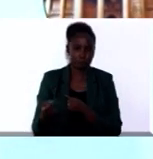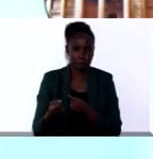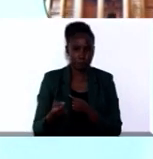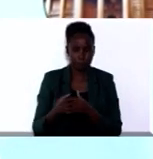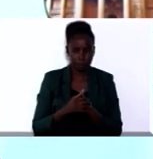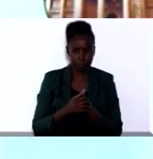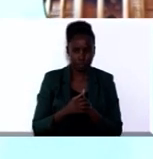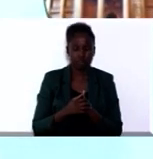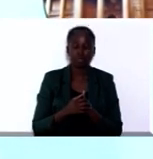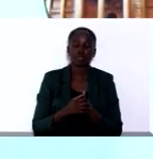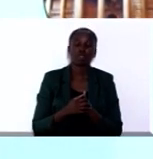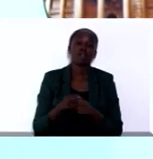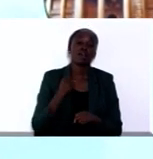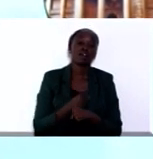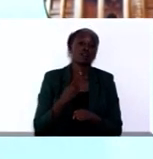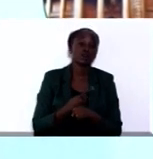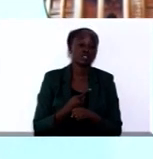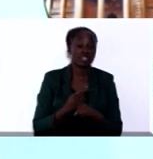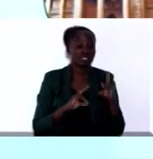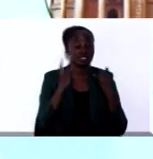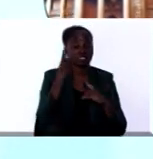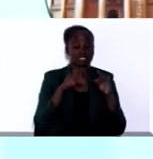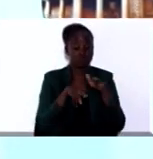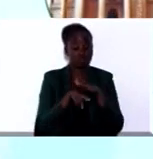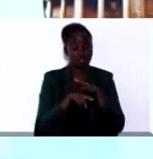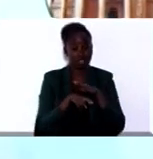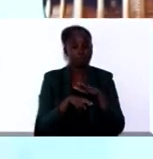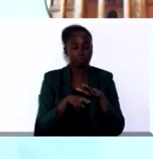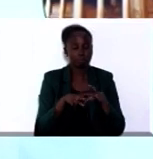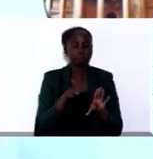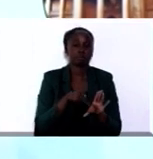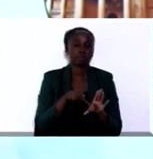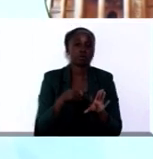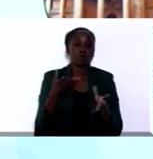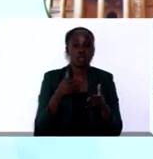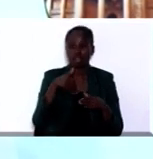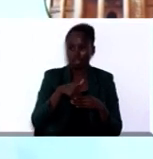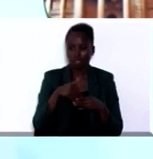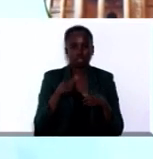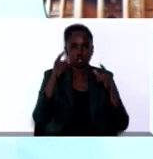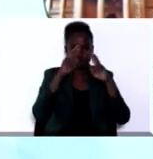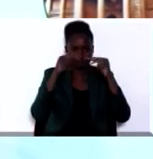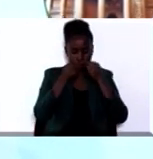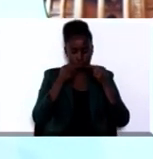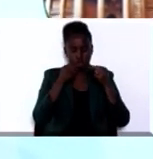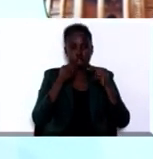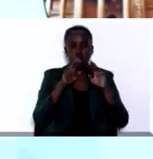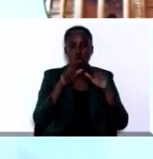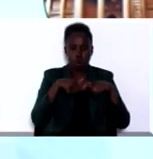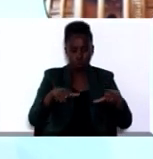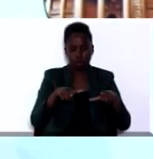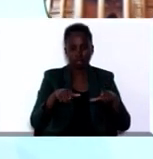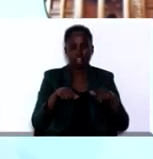earlier. The Gauteng City Region's participation in the continental, local, and regional bodies will